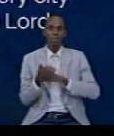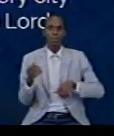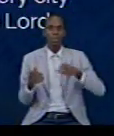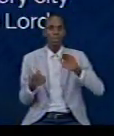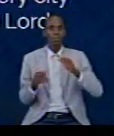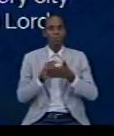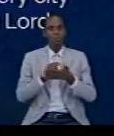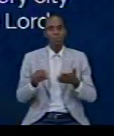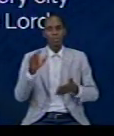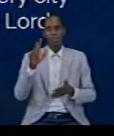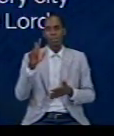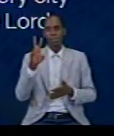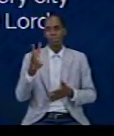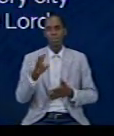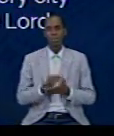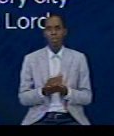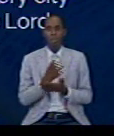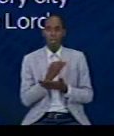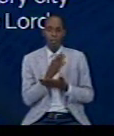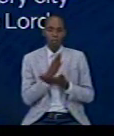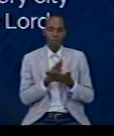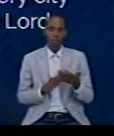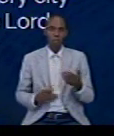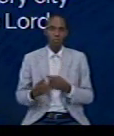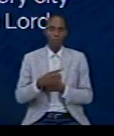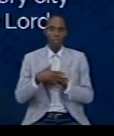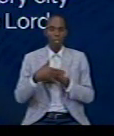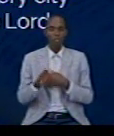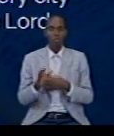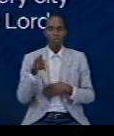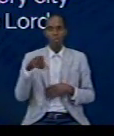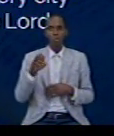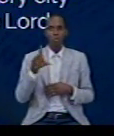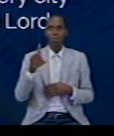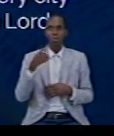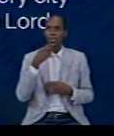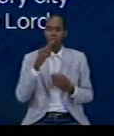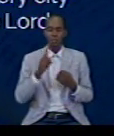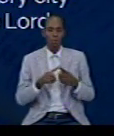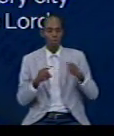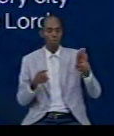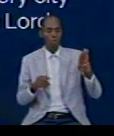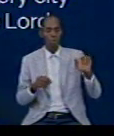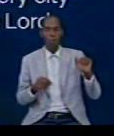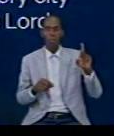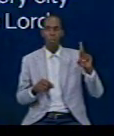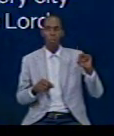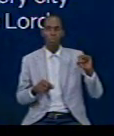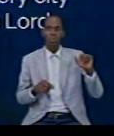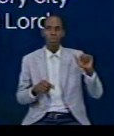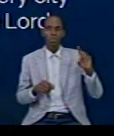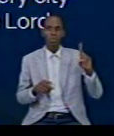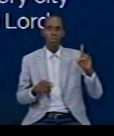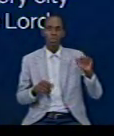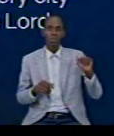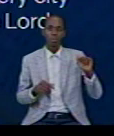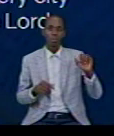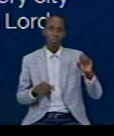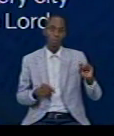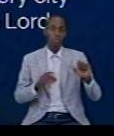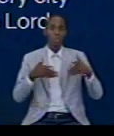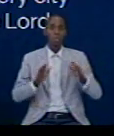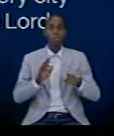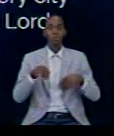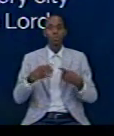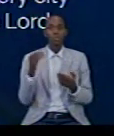36. And some days after, Paul said unto Barnabas, let us go again